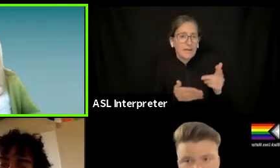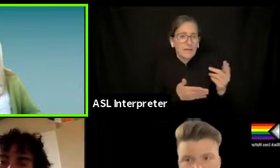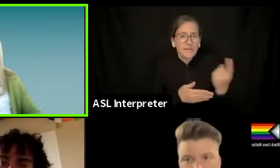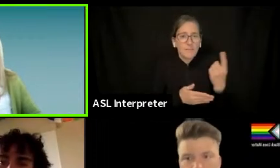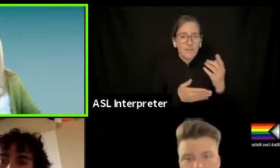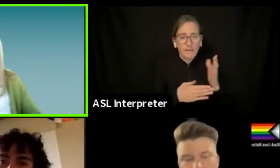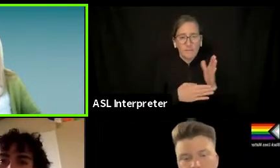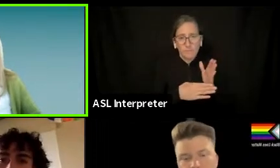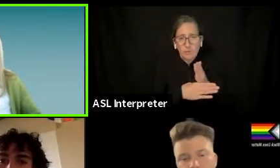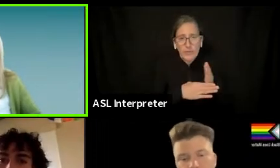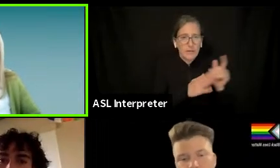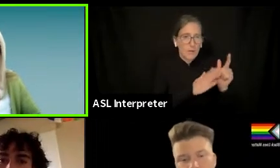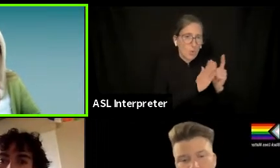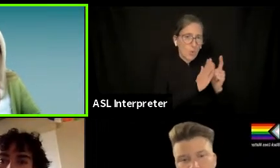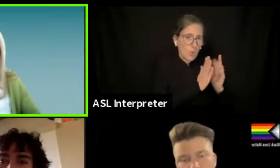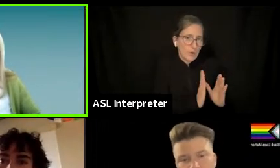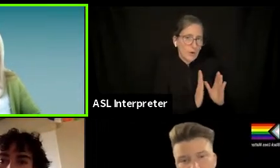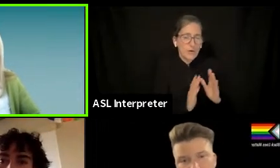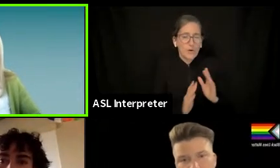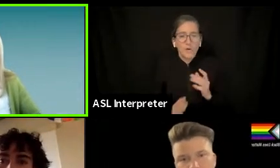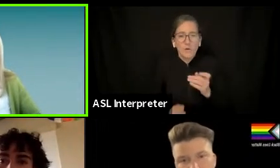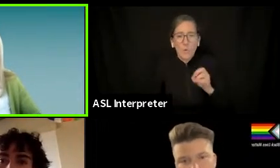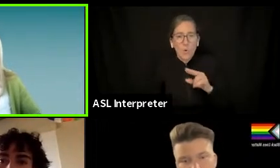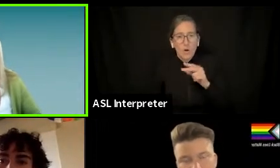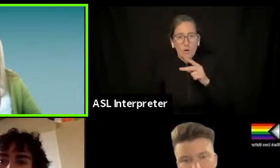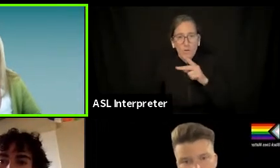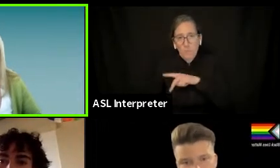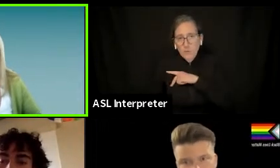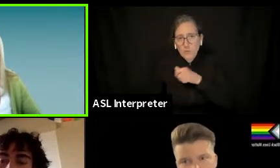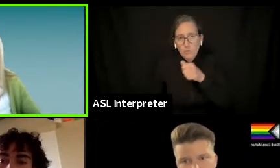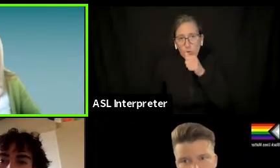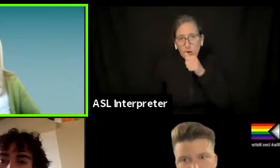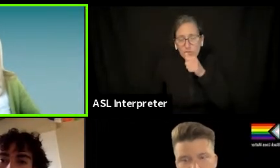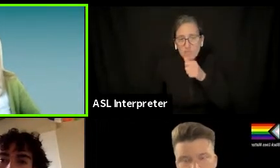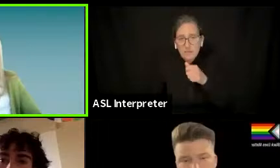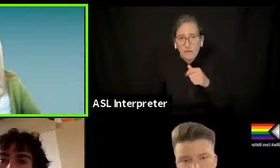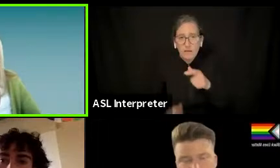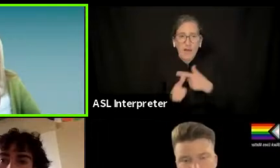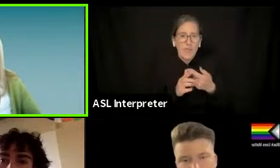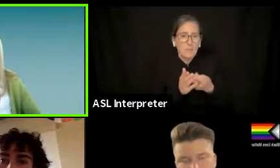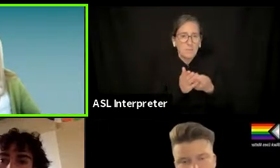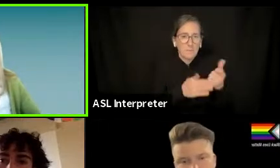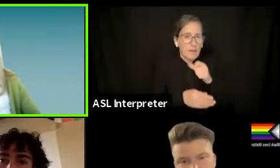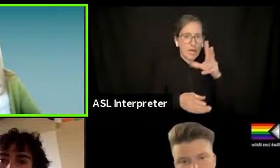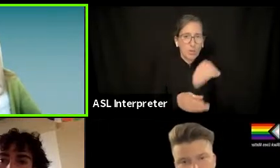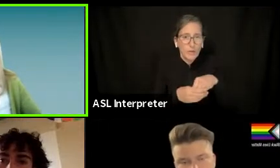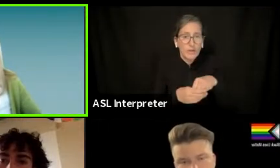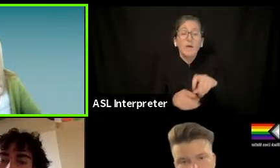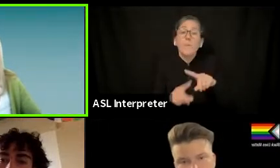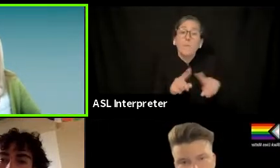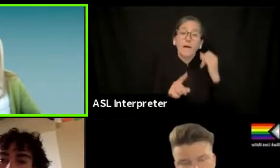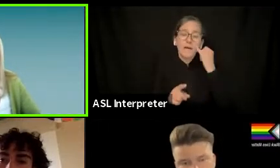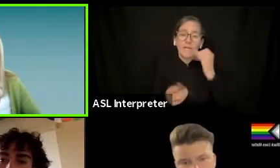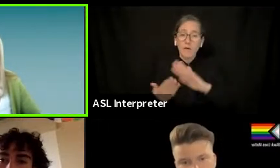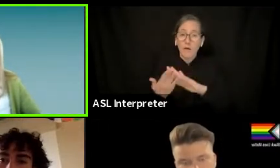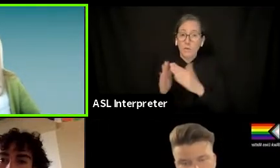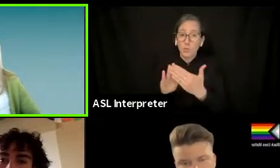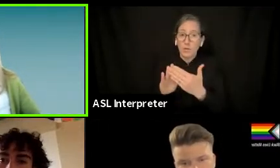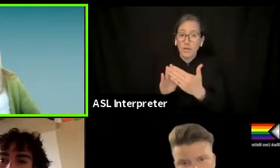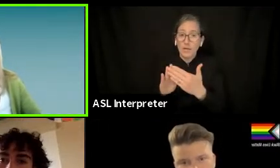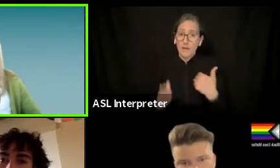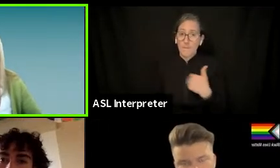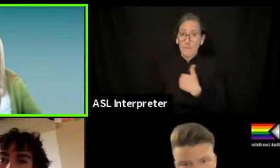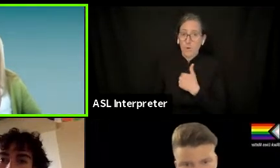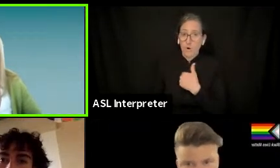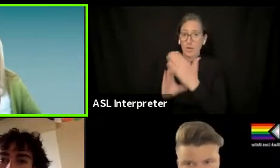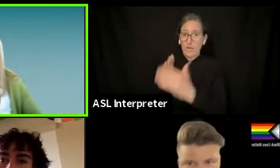privacy exemption. But if you say, oh no, I had a community member that was writing me and I wrote back to them directly and